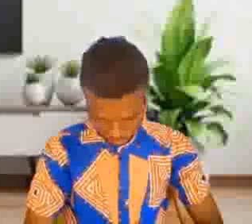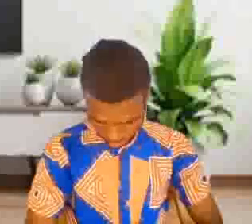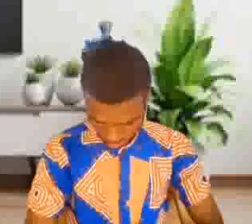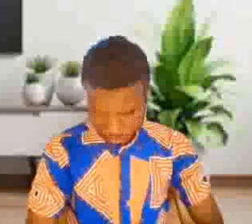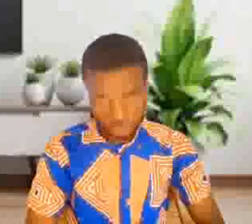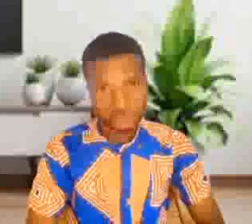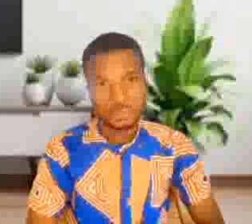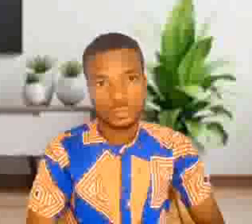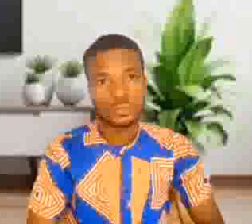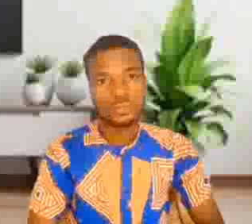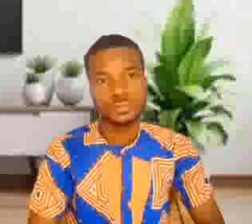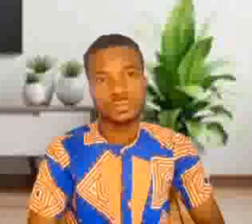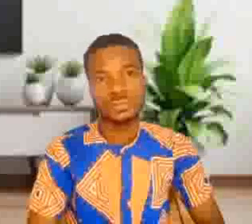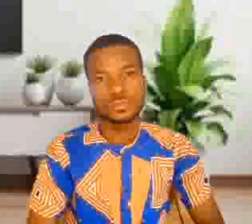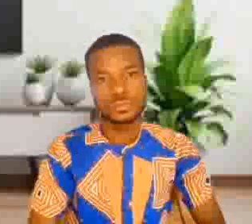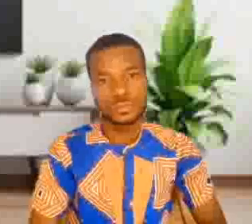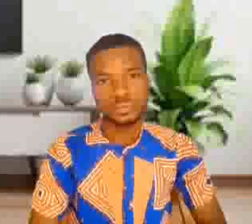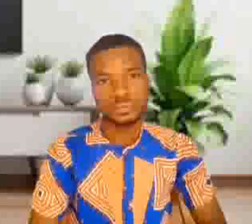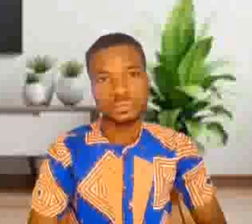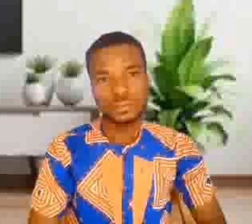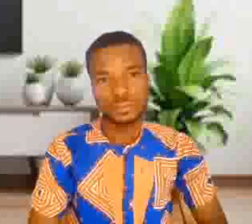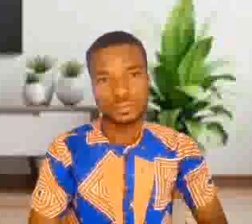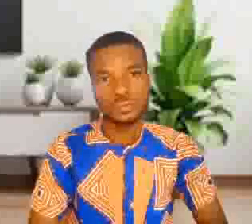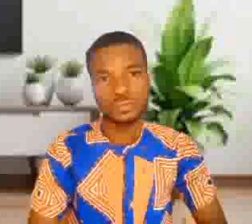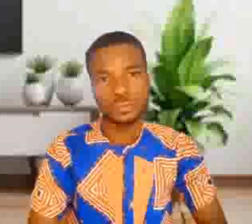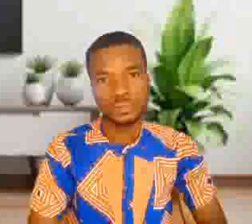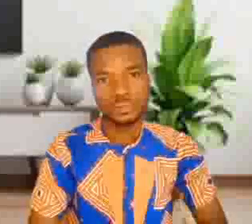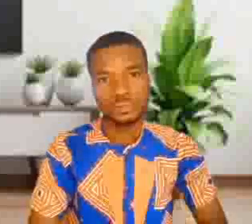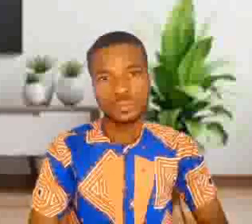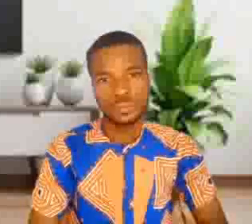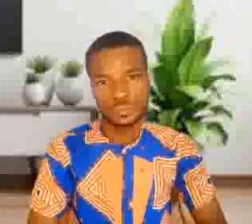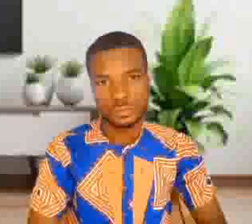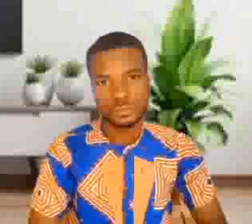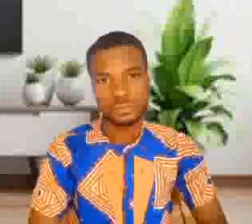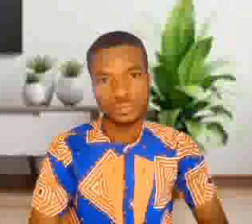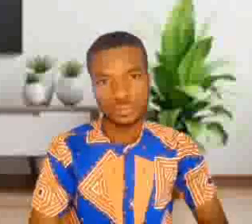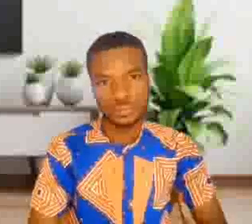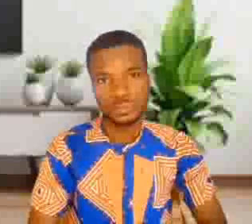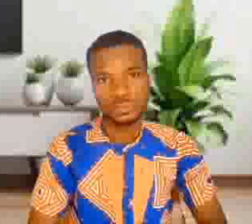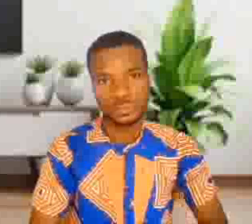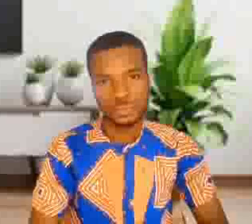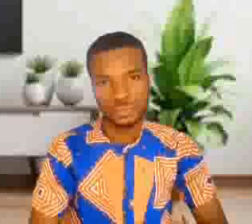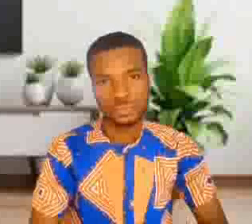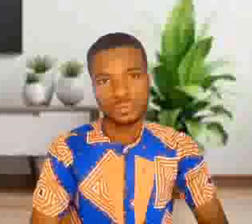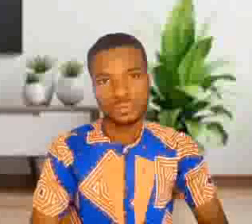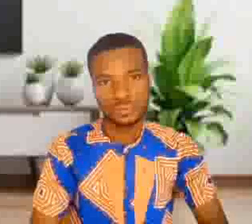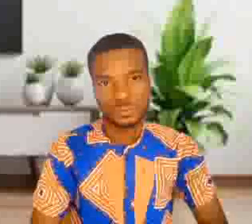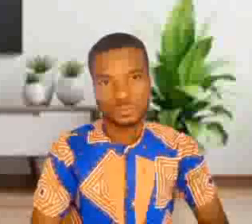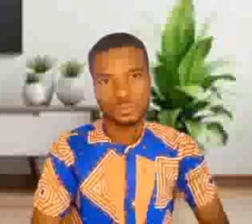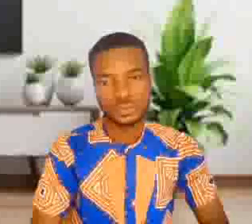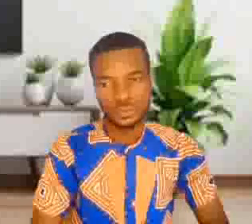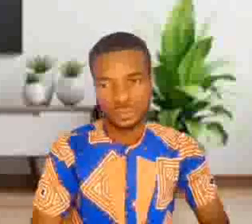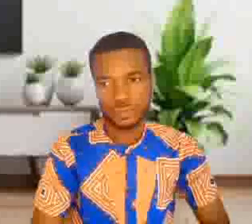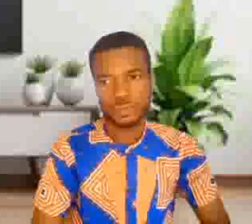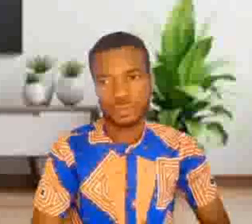the council of the Godhead, sat back and they began a deliberation to create a